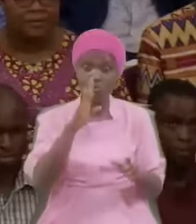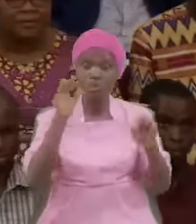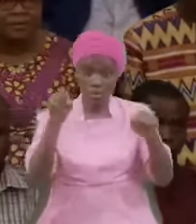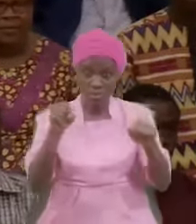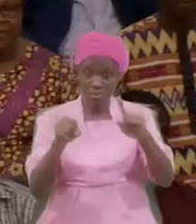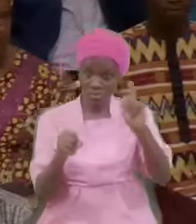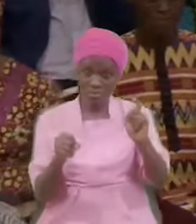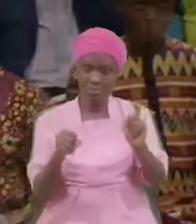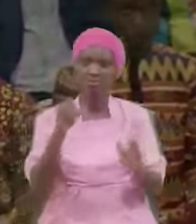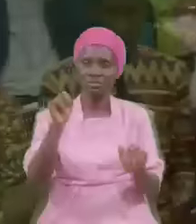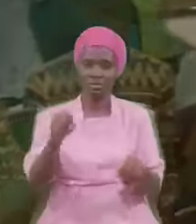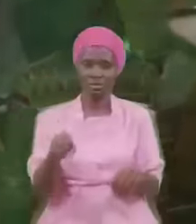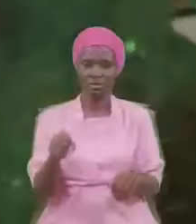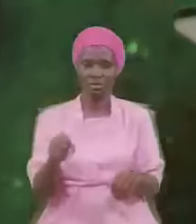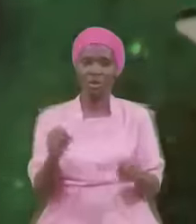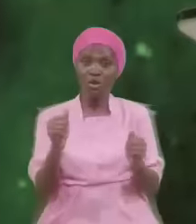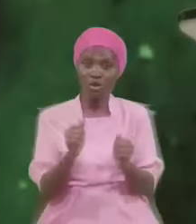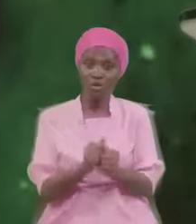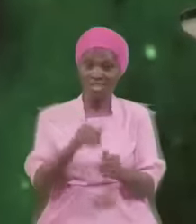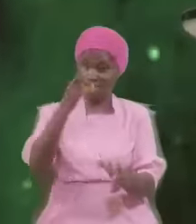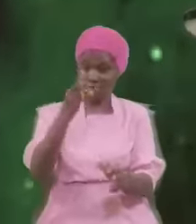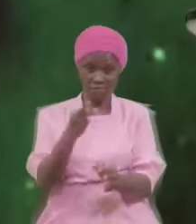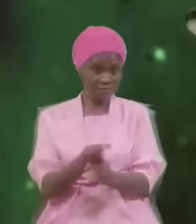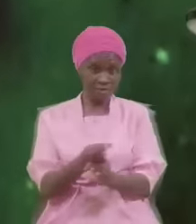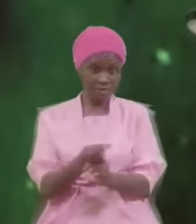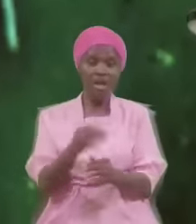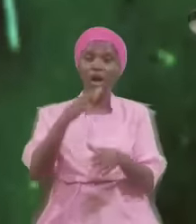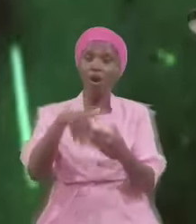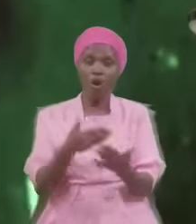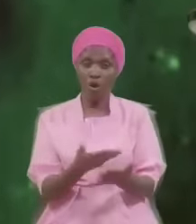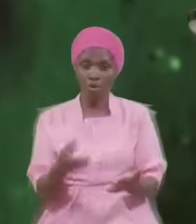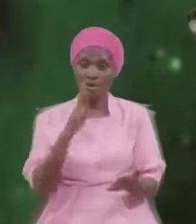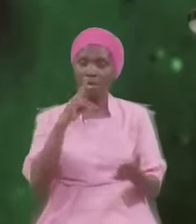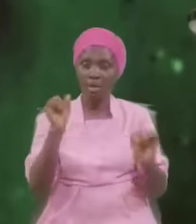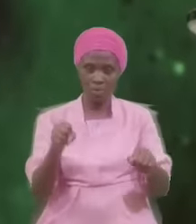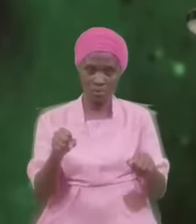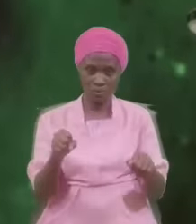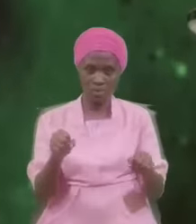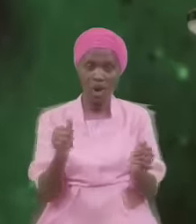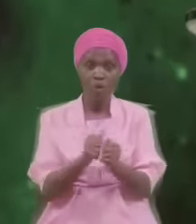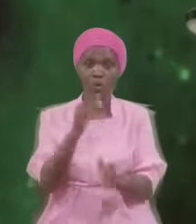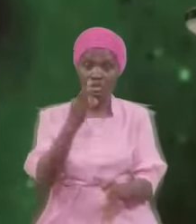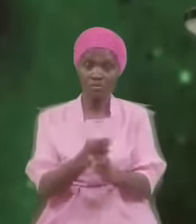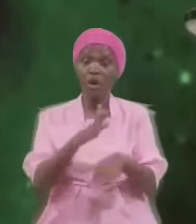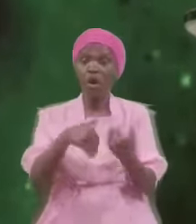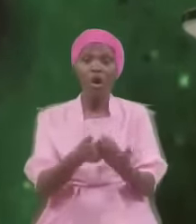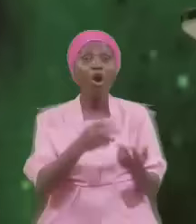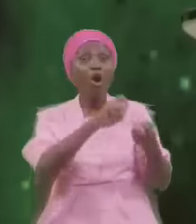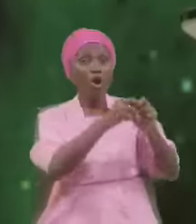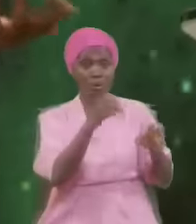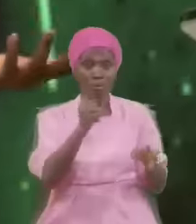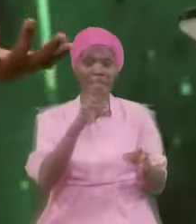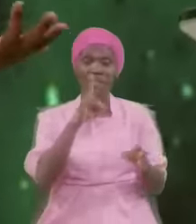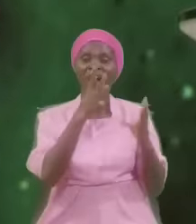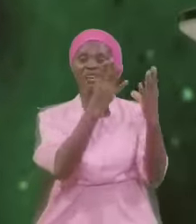faith, all things are possible. With faith, all problems are solvable. With